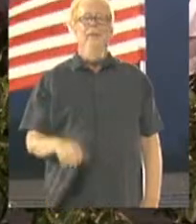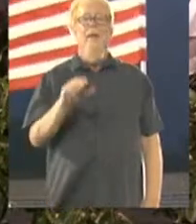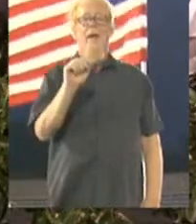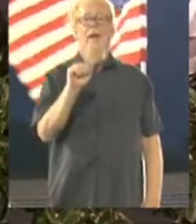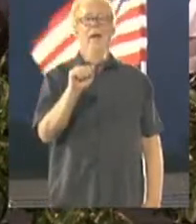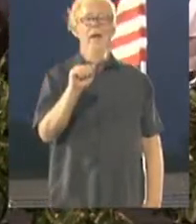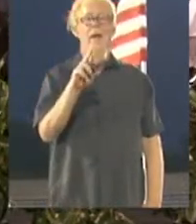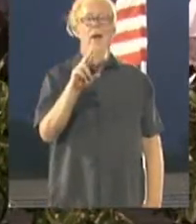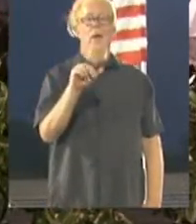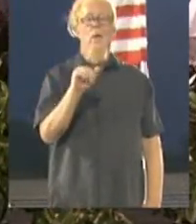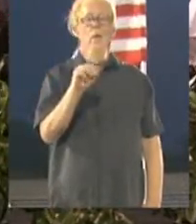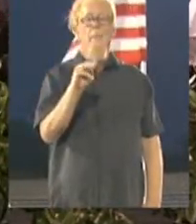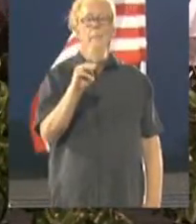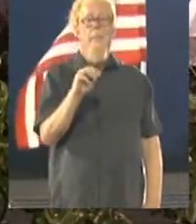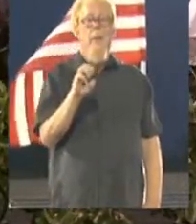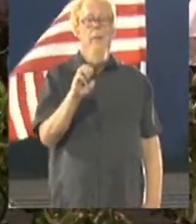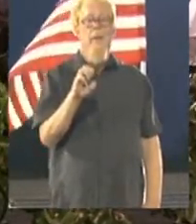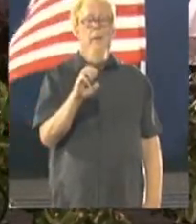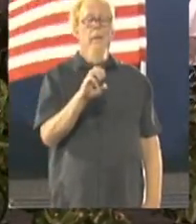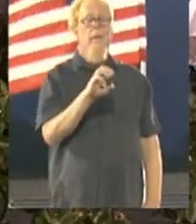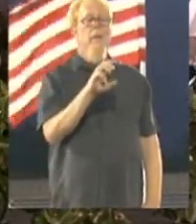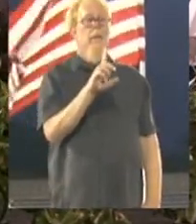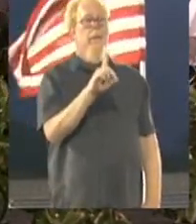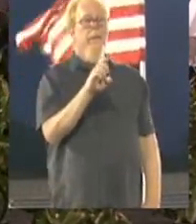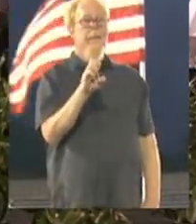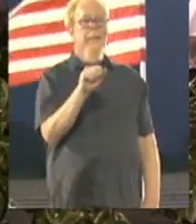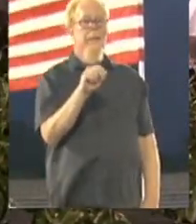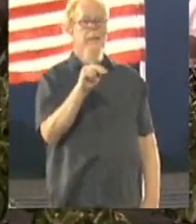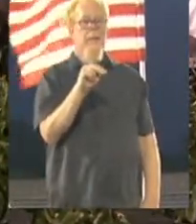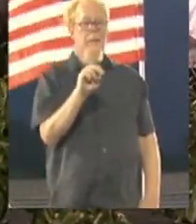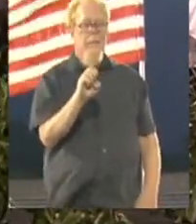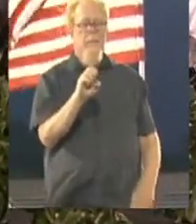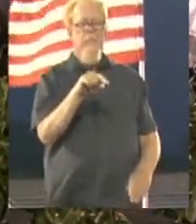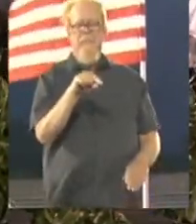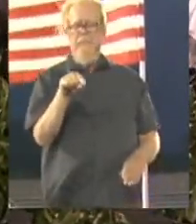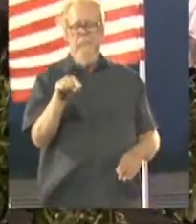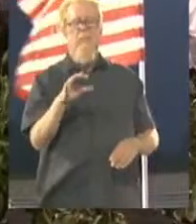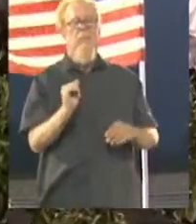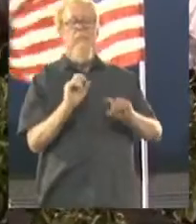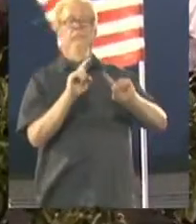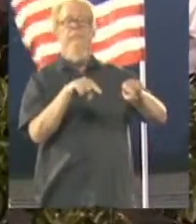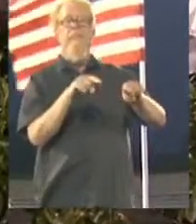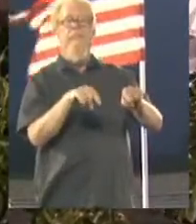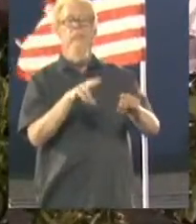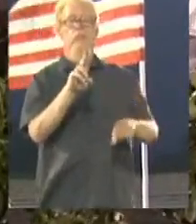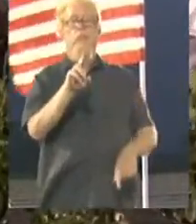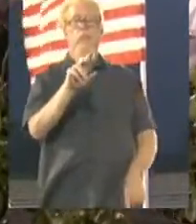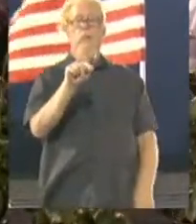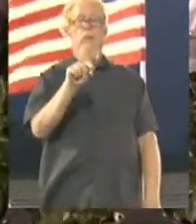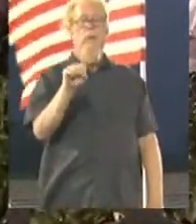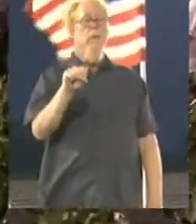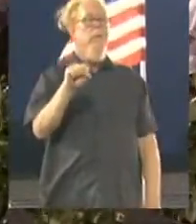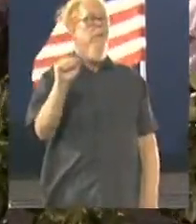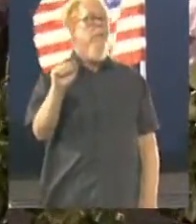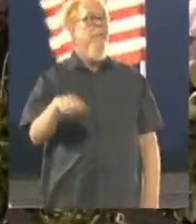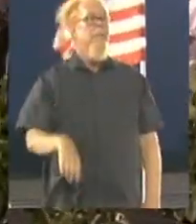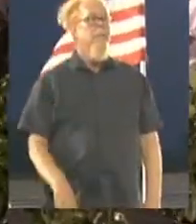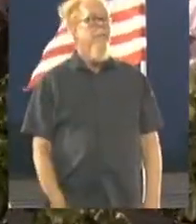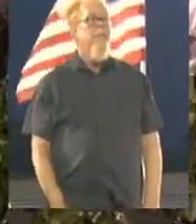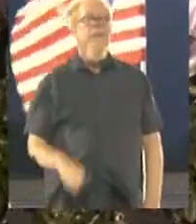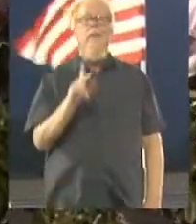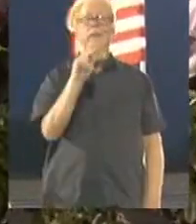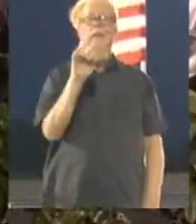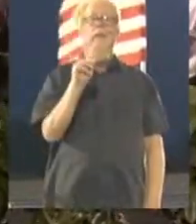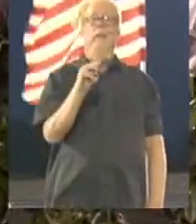Erinay Deanne Nance will be attending the University of Texas at San Antonio.